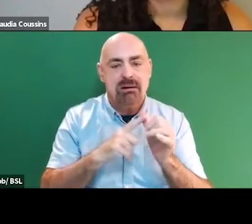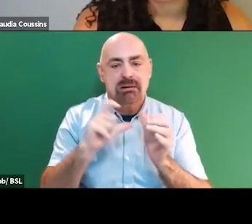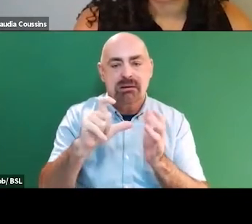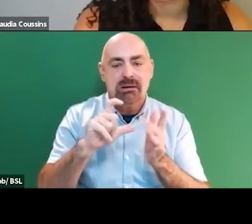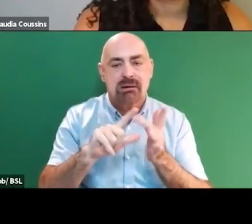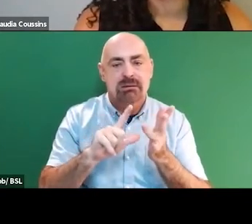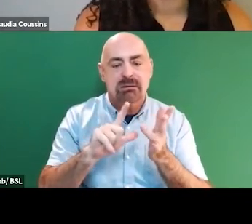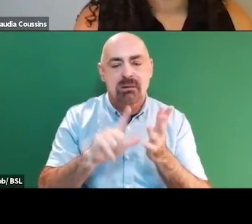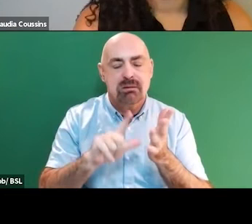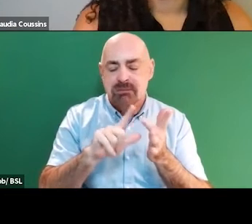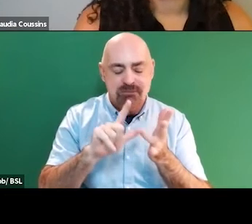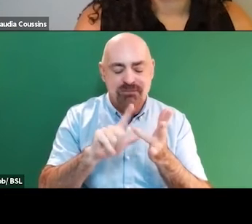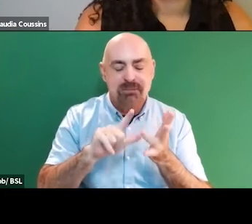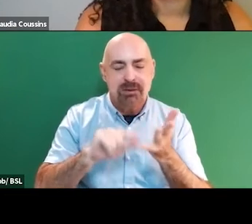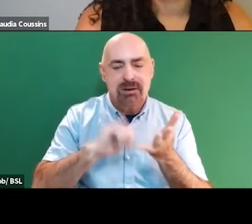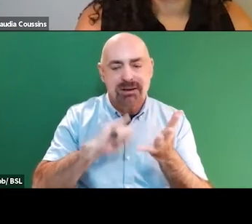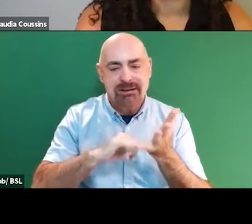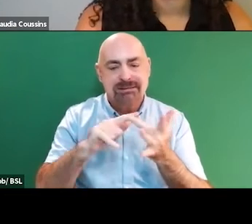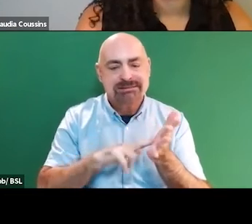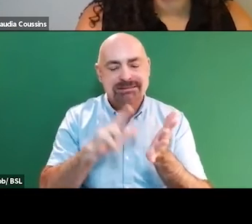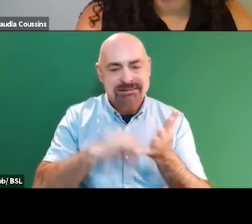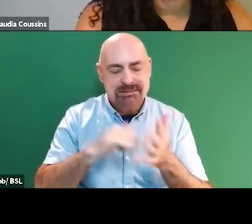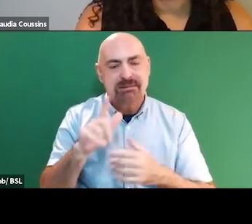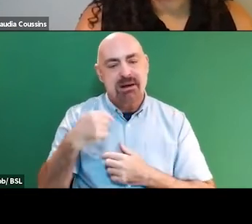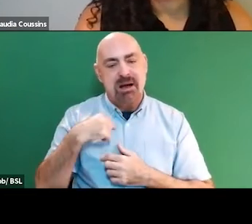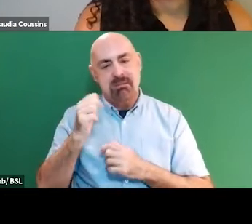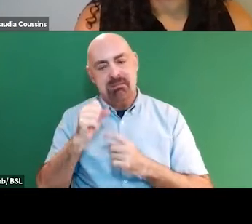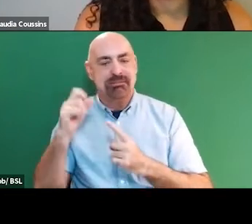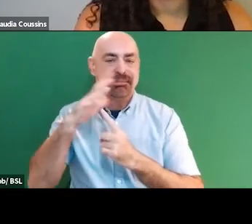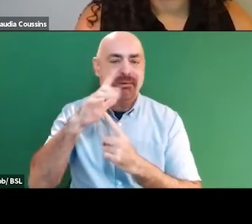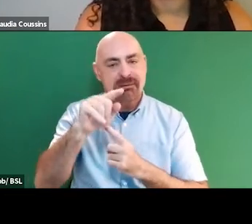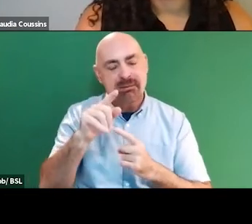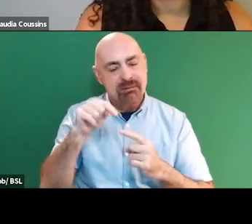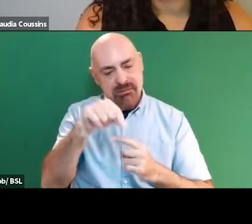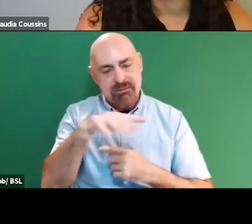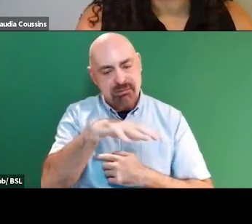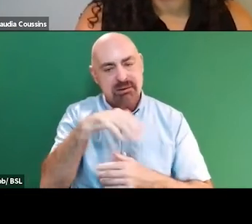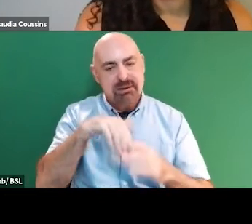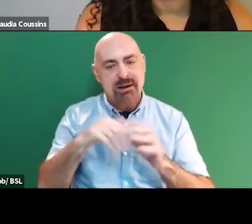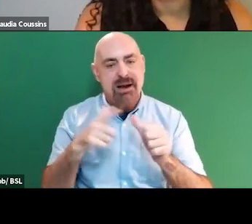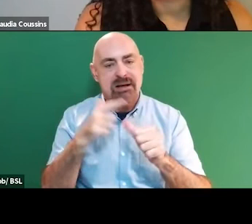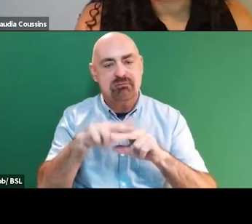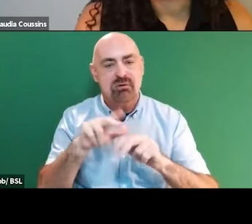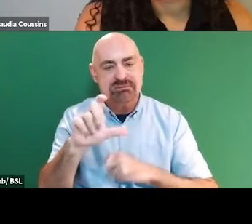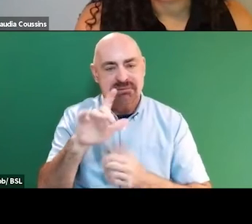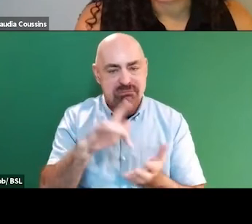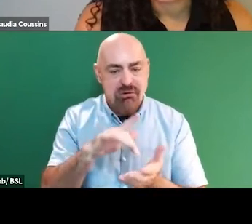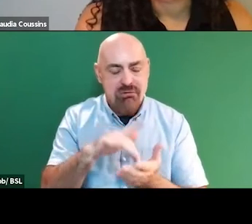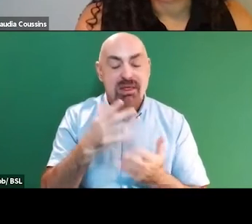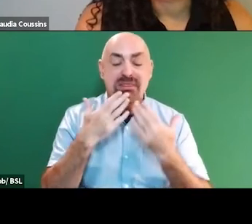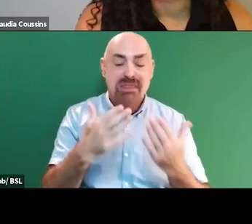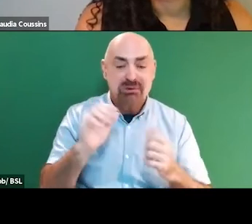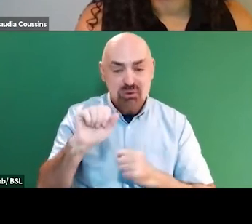National Centre for Family Hubs at the Anna Freud Centre. Thank you very much to the speakers so far and for the audience and all